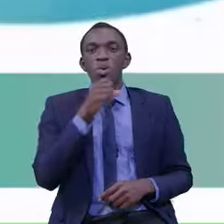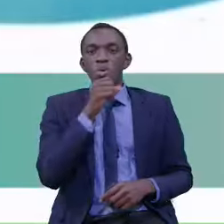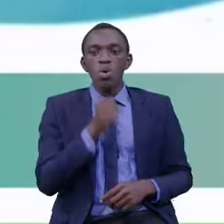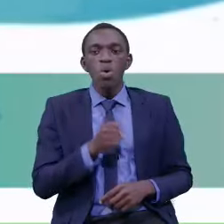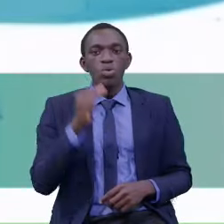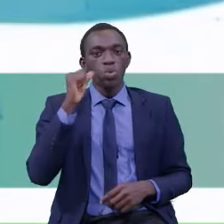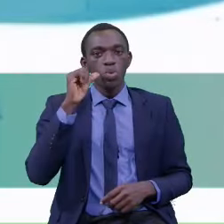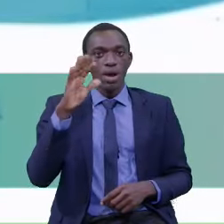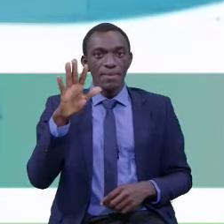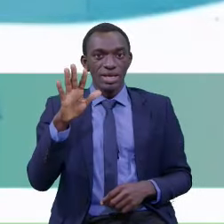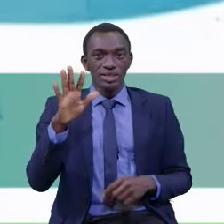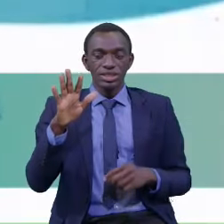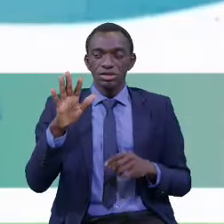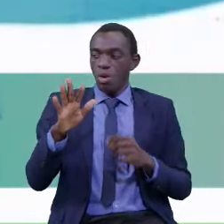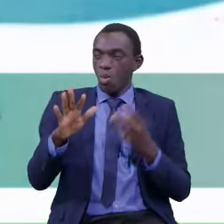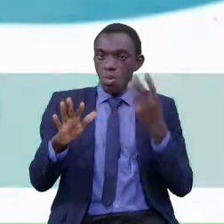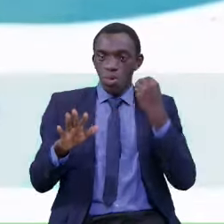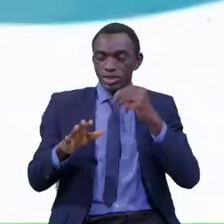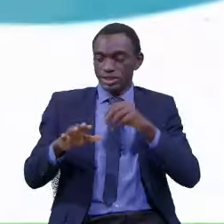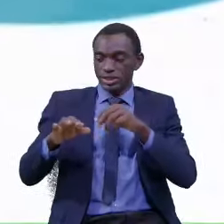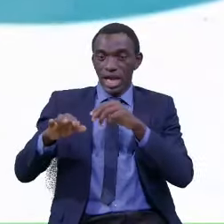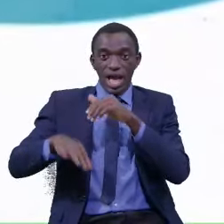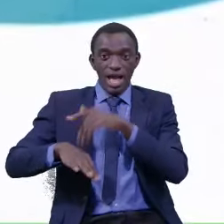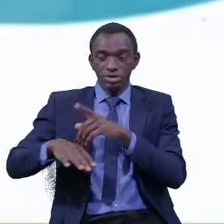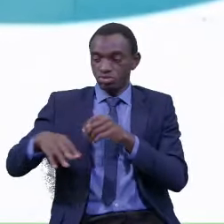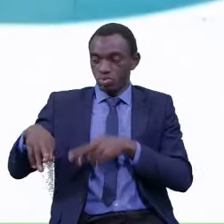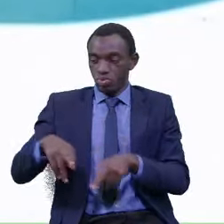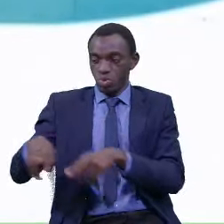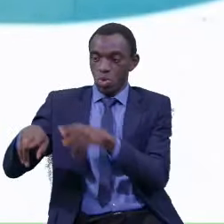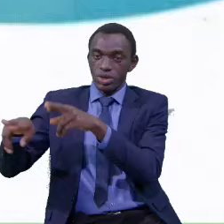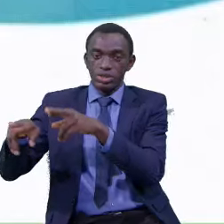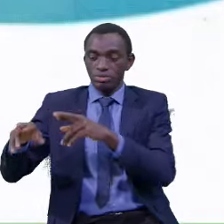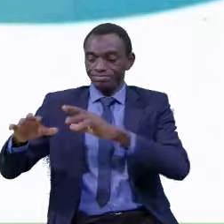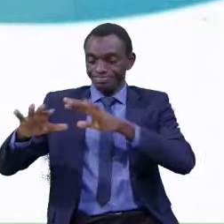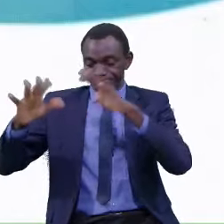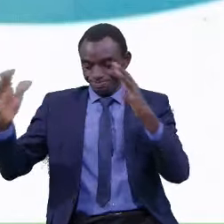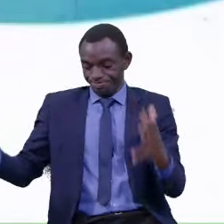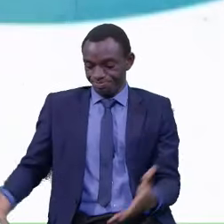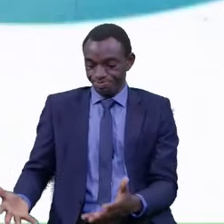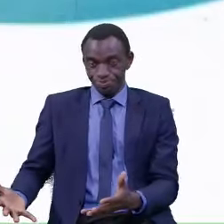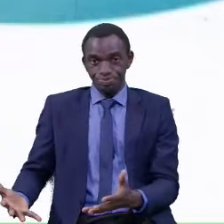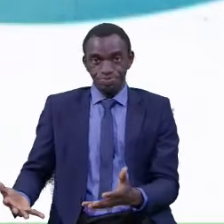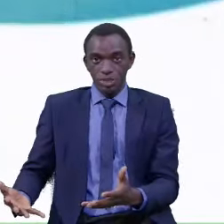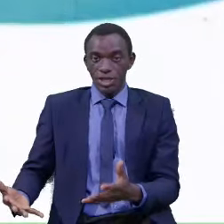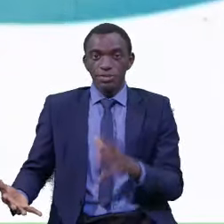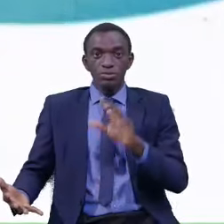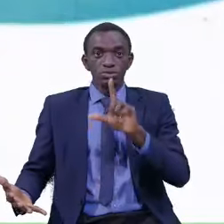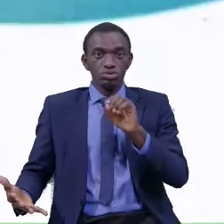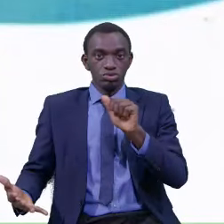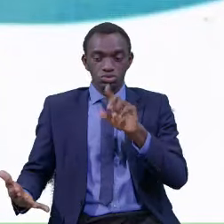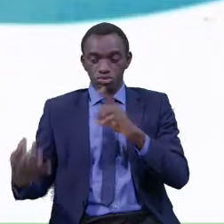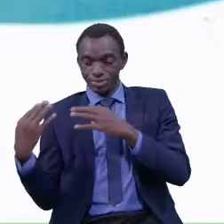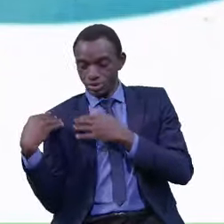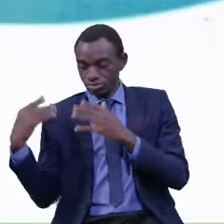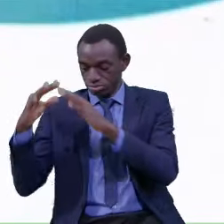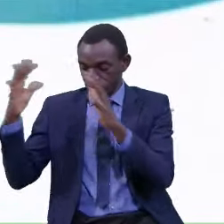by the side of the road. She wanted a vehicle to carry her, and she had a